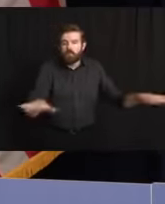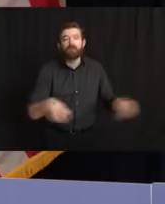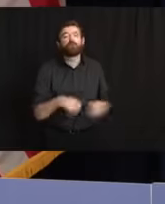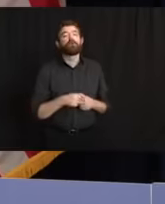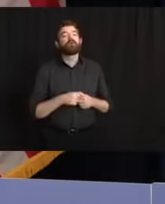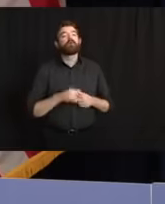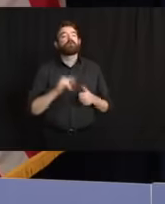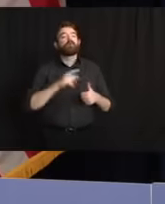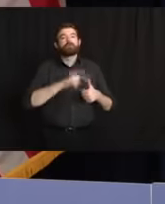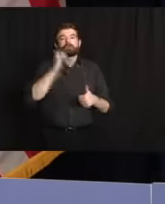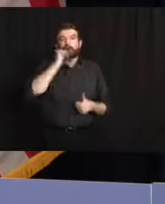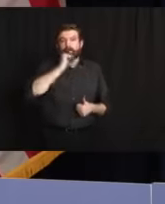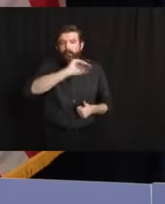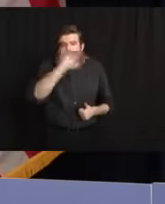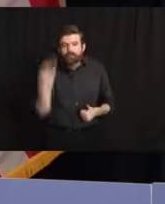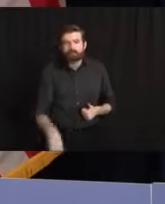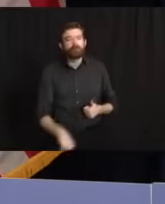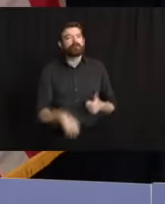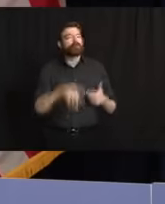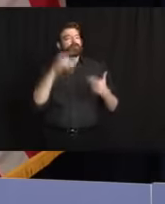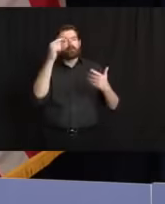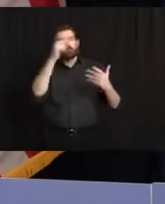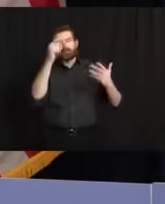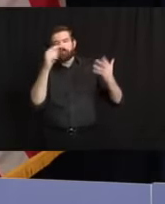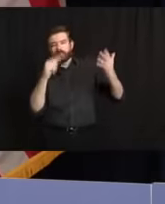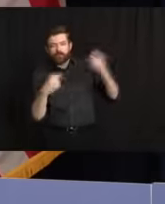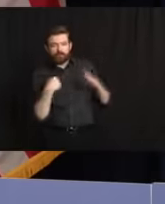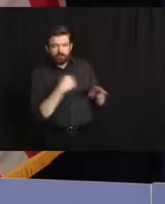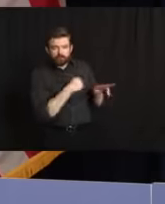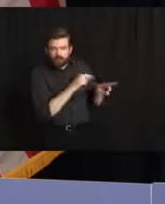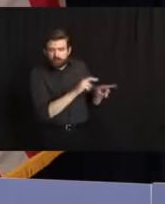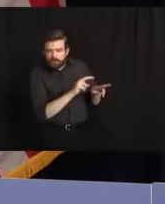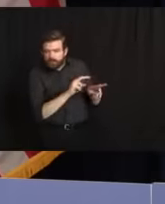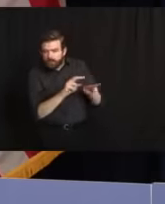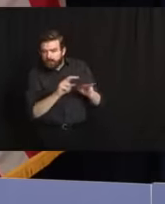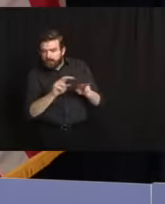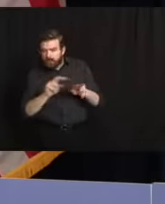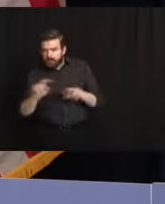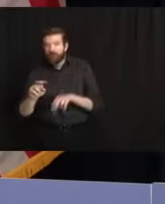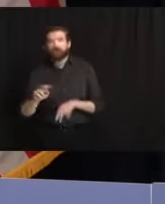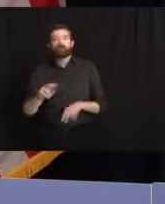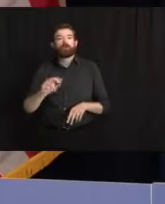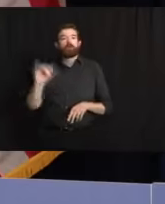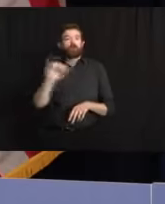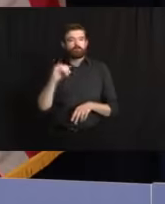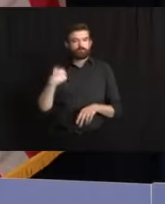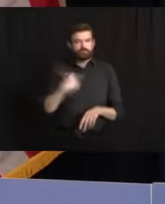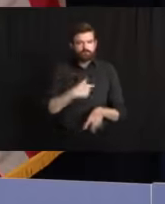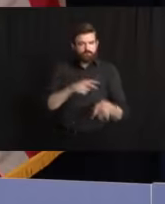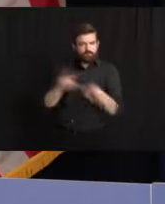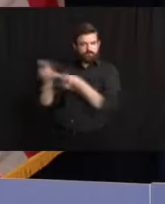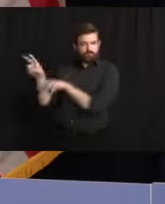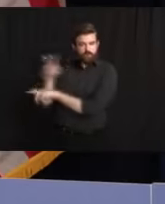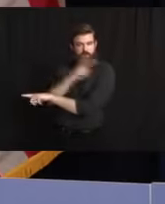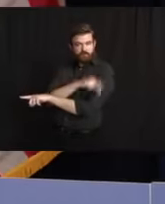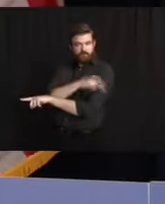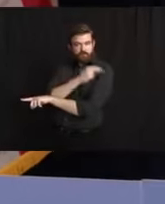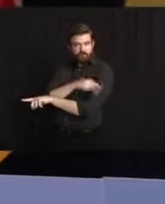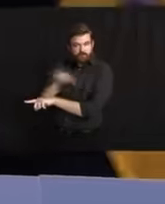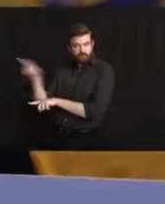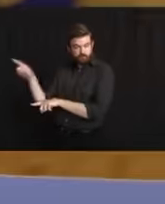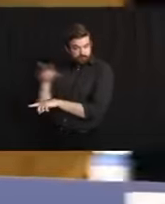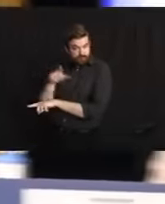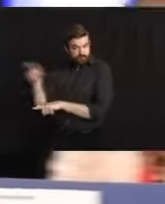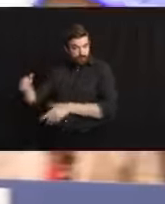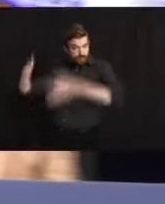the denominator data, as well as, you know, again, looking at the healthcare capacity issues. I'm glad Tina said one thing